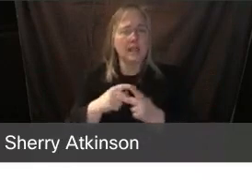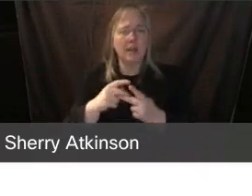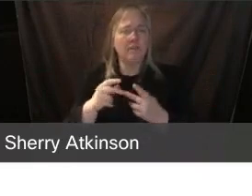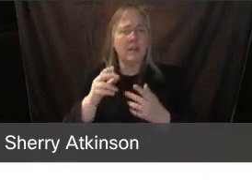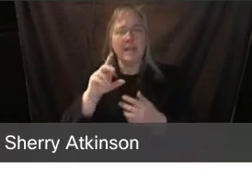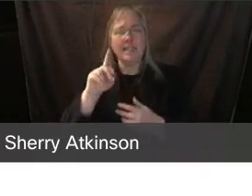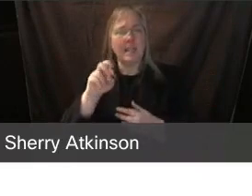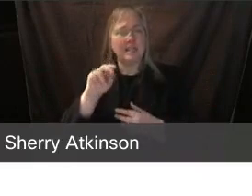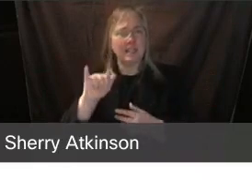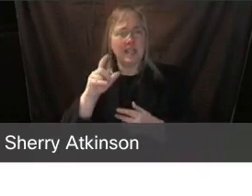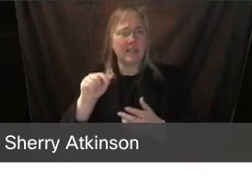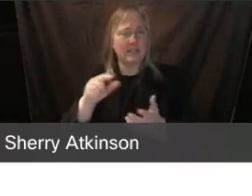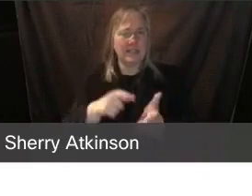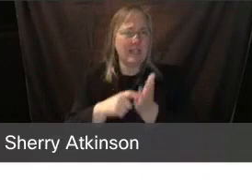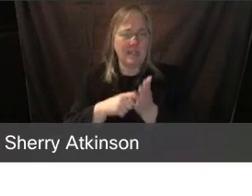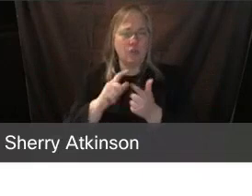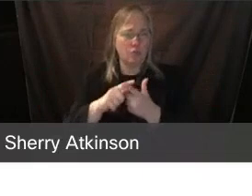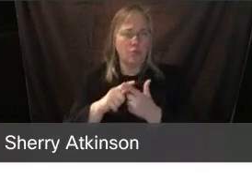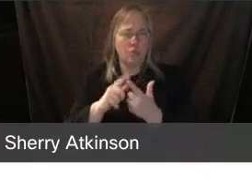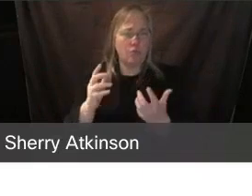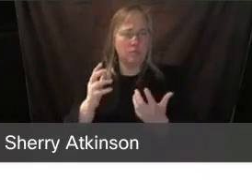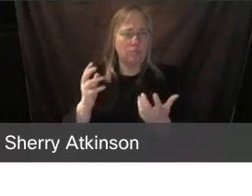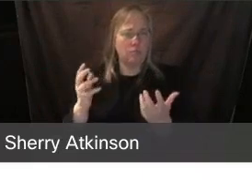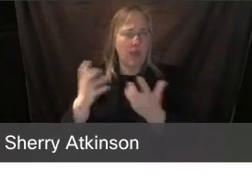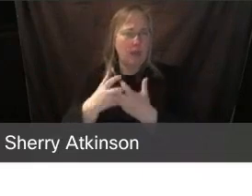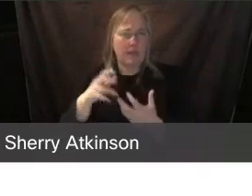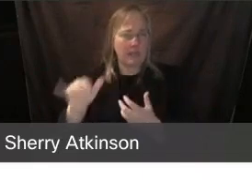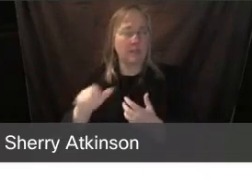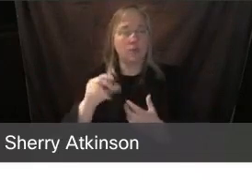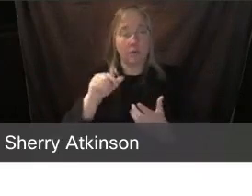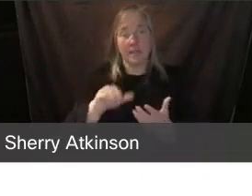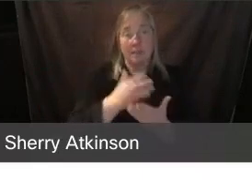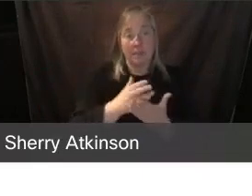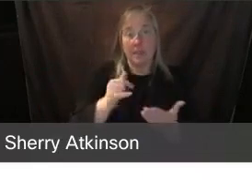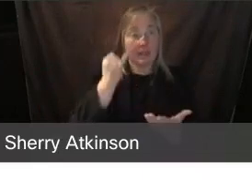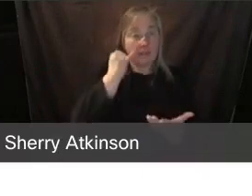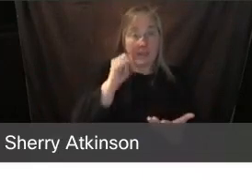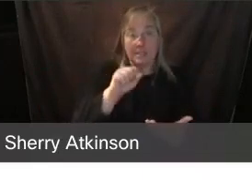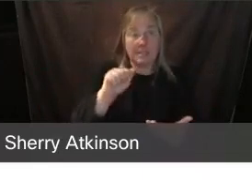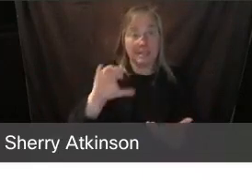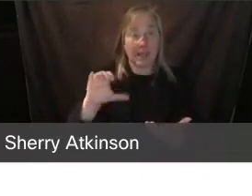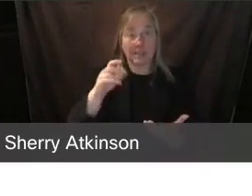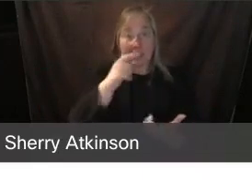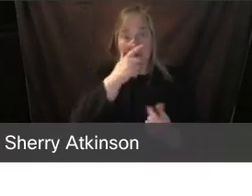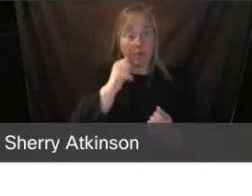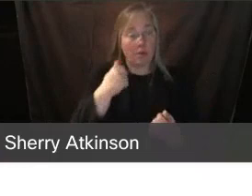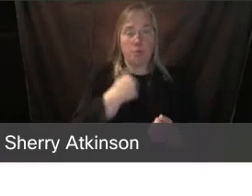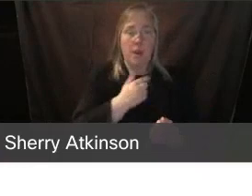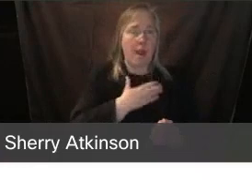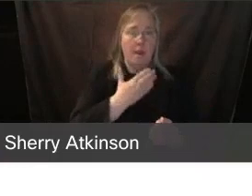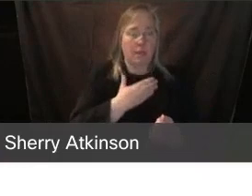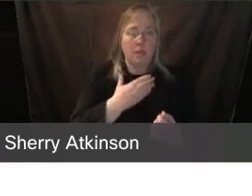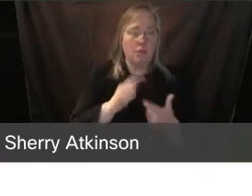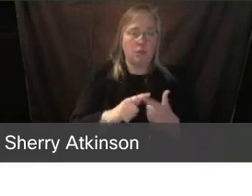is something that the committee is more interested in, we could happily run through some of our draft scenarios at a